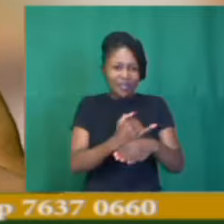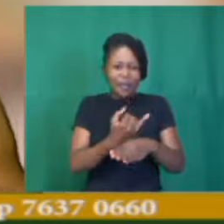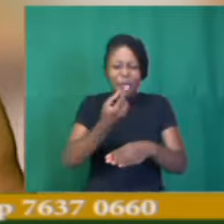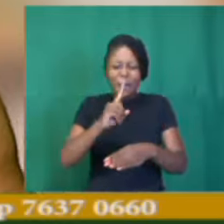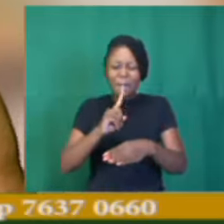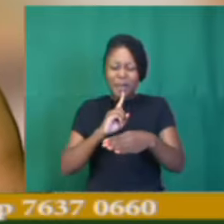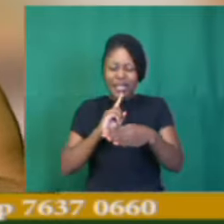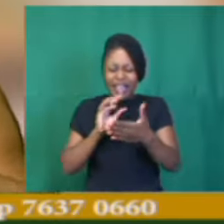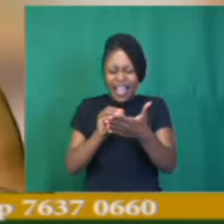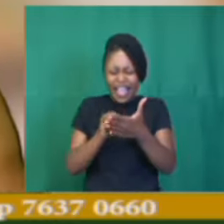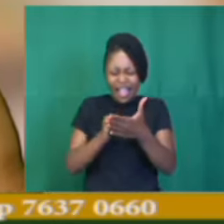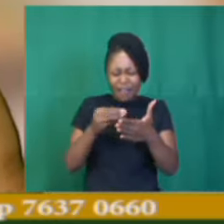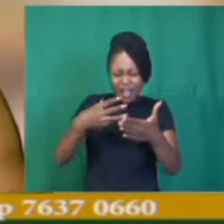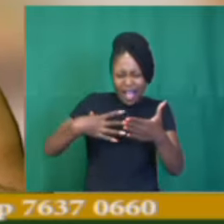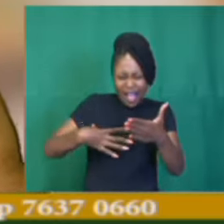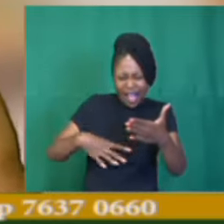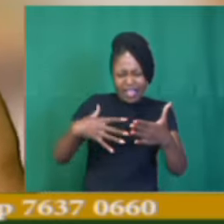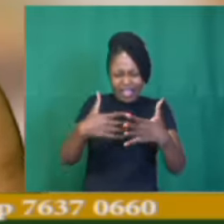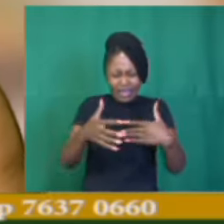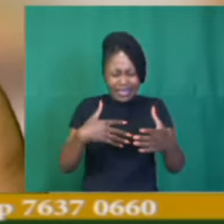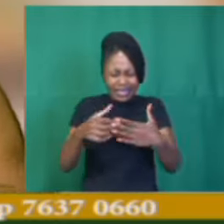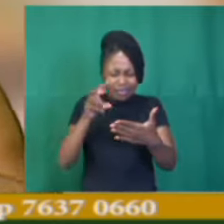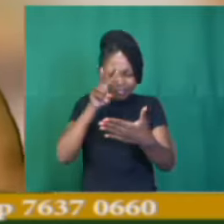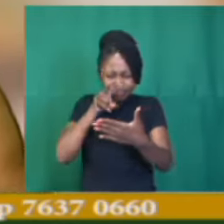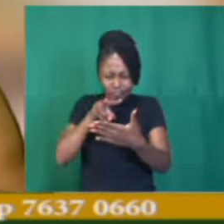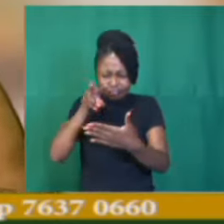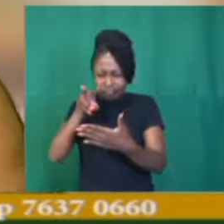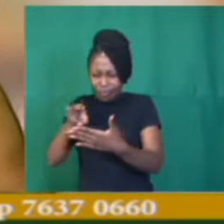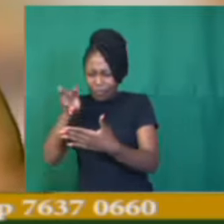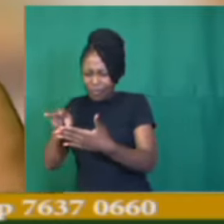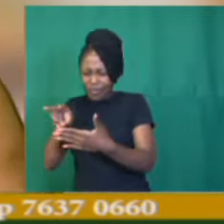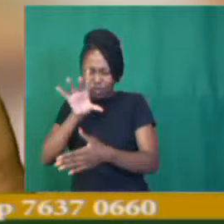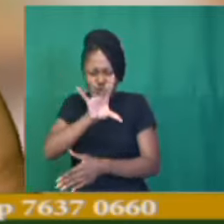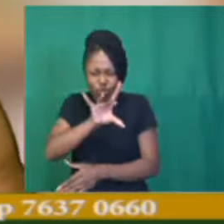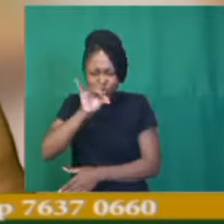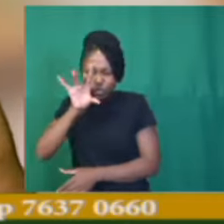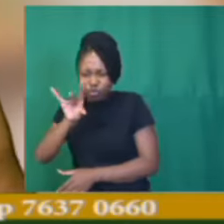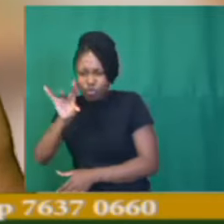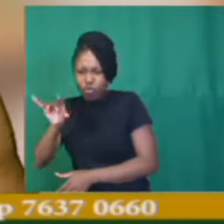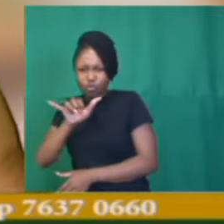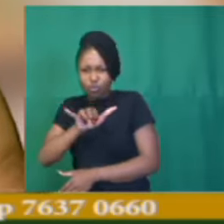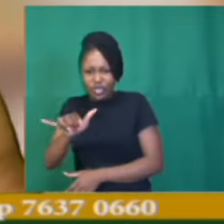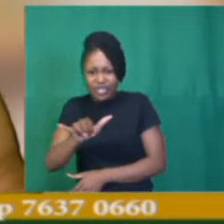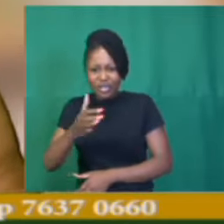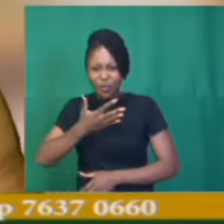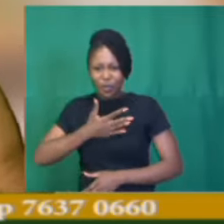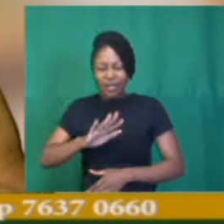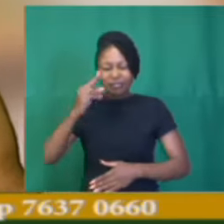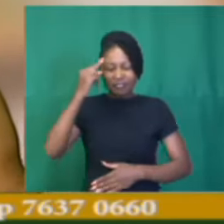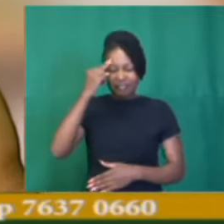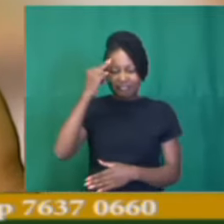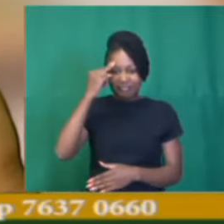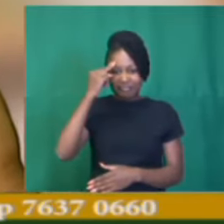paying specific or special attention to certain aspect of the text. You may start by looking